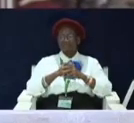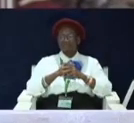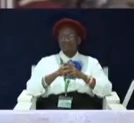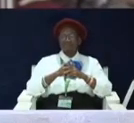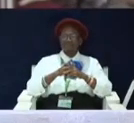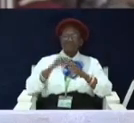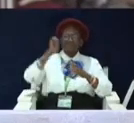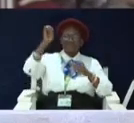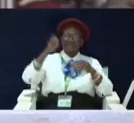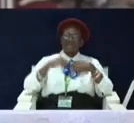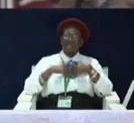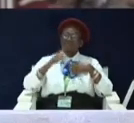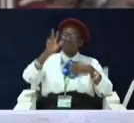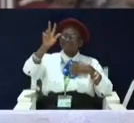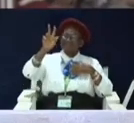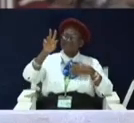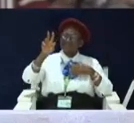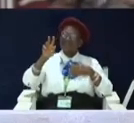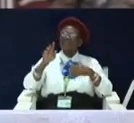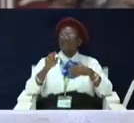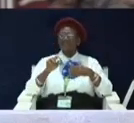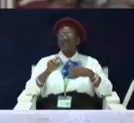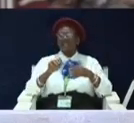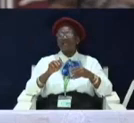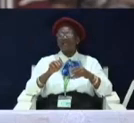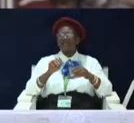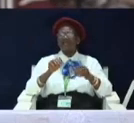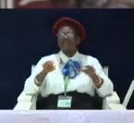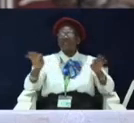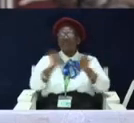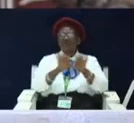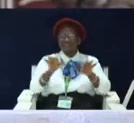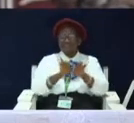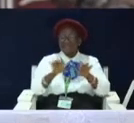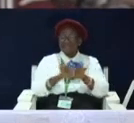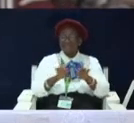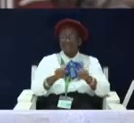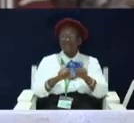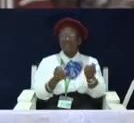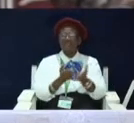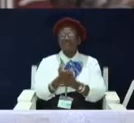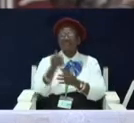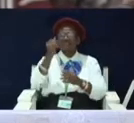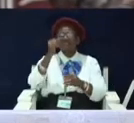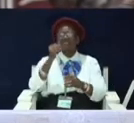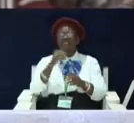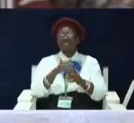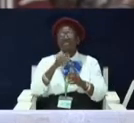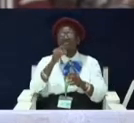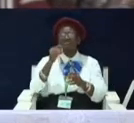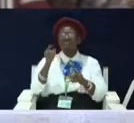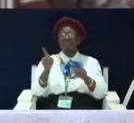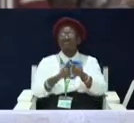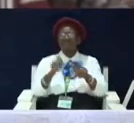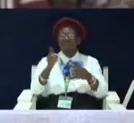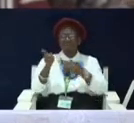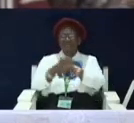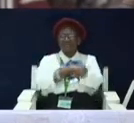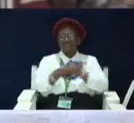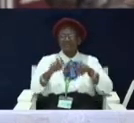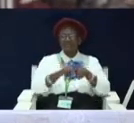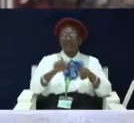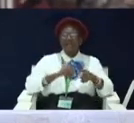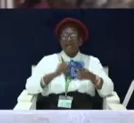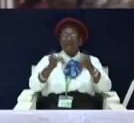major breakthroughs in one day. Oh, ni awon aluyo meta to se gboki lojo kan soso. So I want to decree to somebody. Mo wa fe